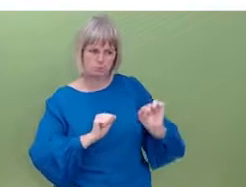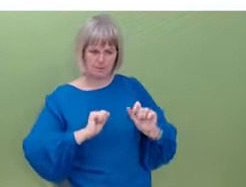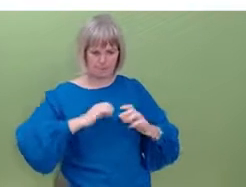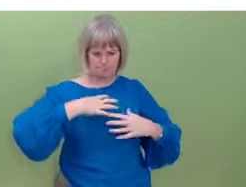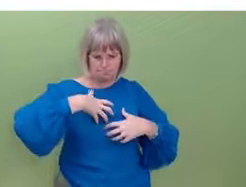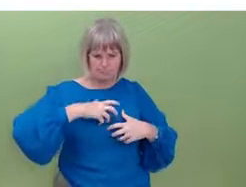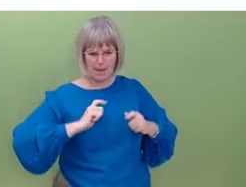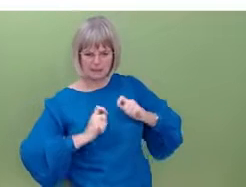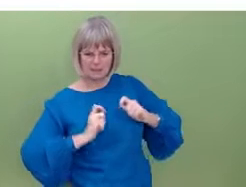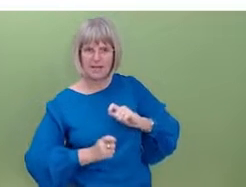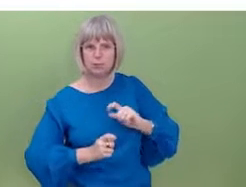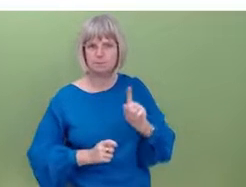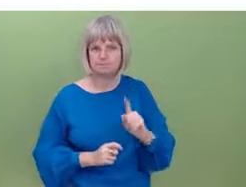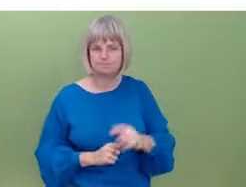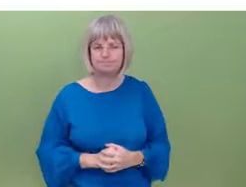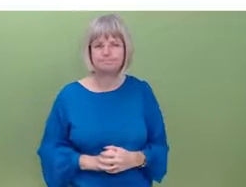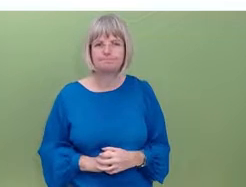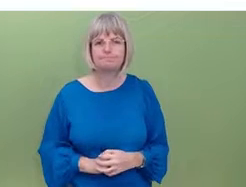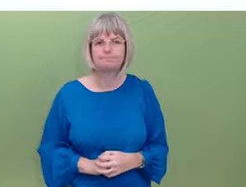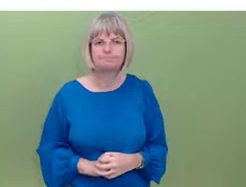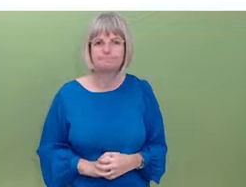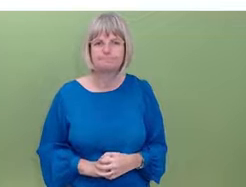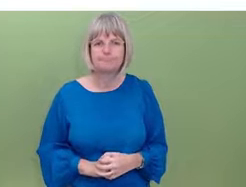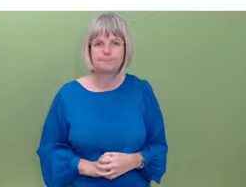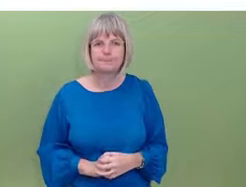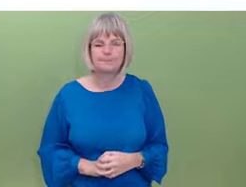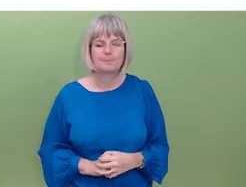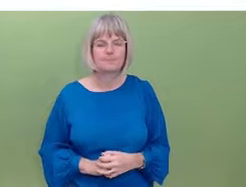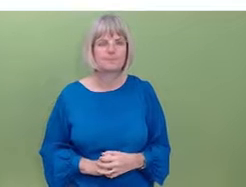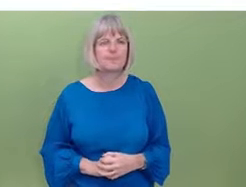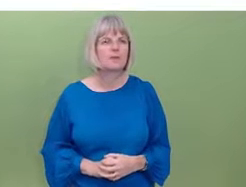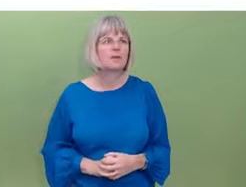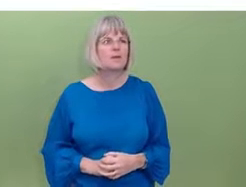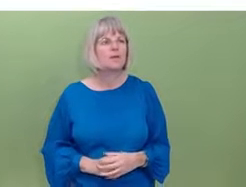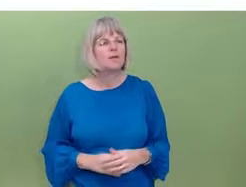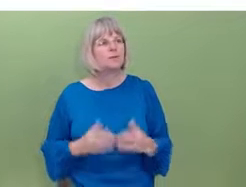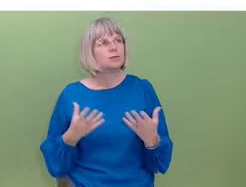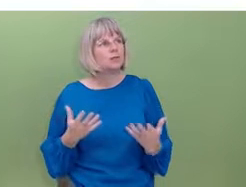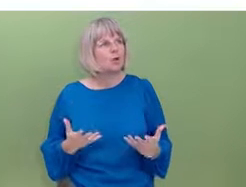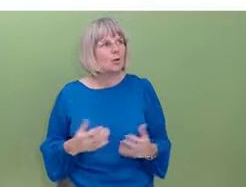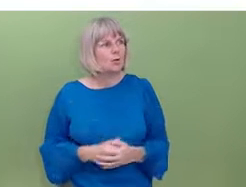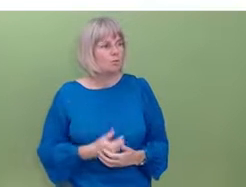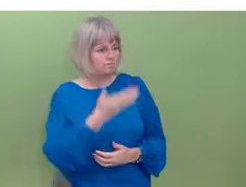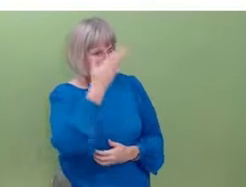wellbeing practitioner. So the context here becomes